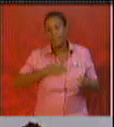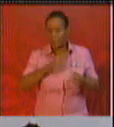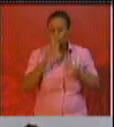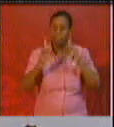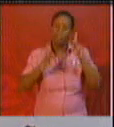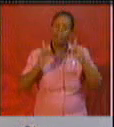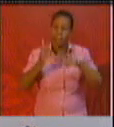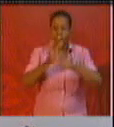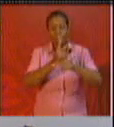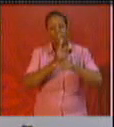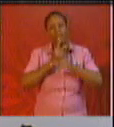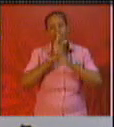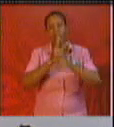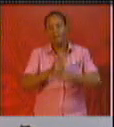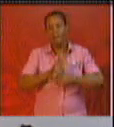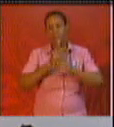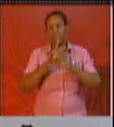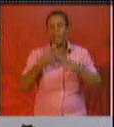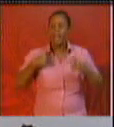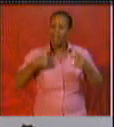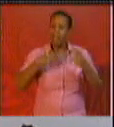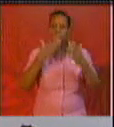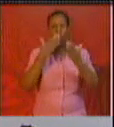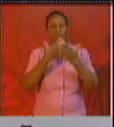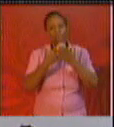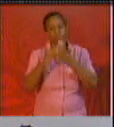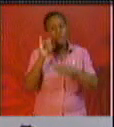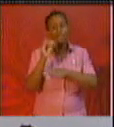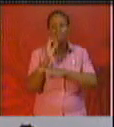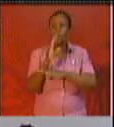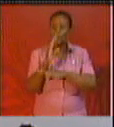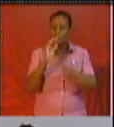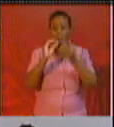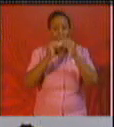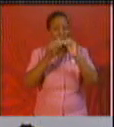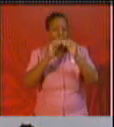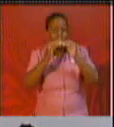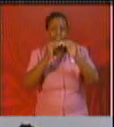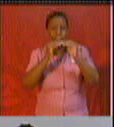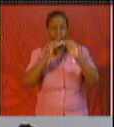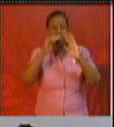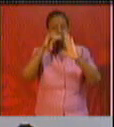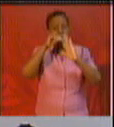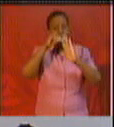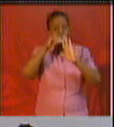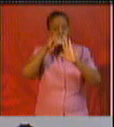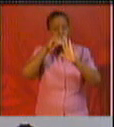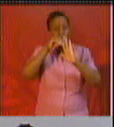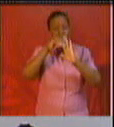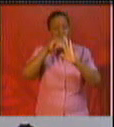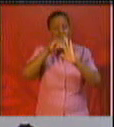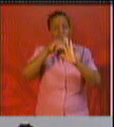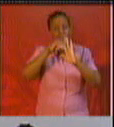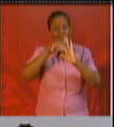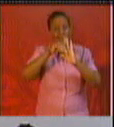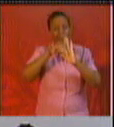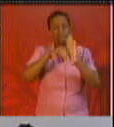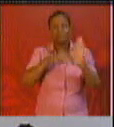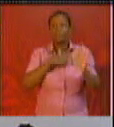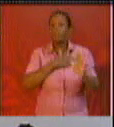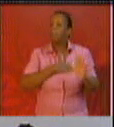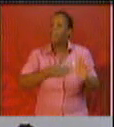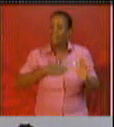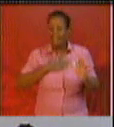quite a good job thus far, as the numbers show, Dr. Hinds. Please let us hold on. I think in the